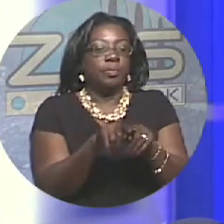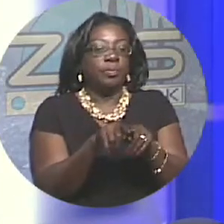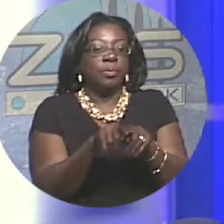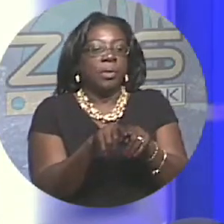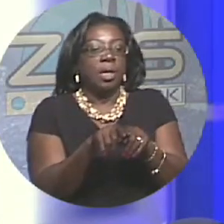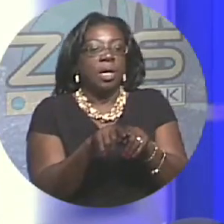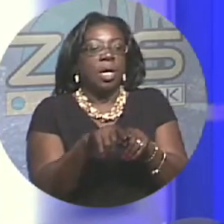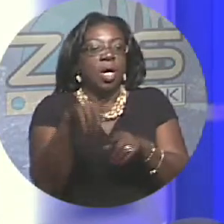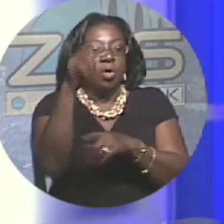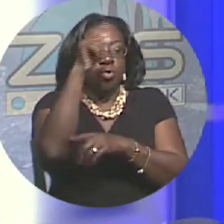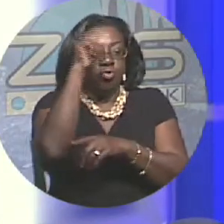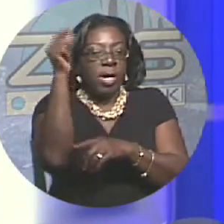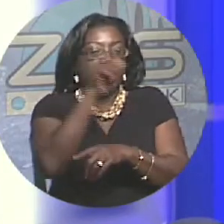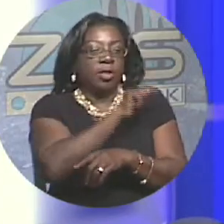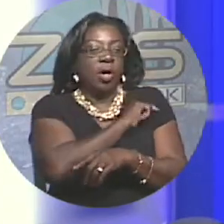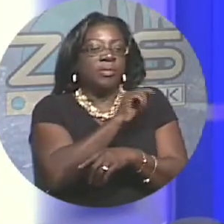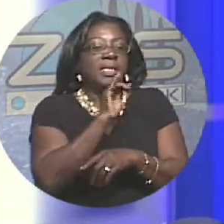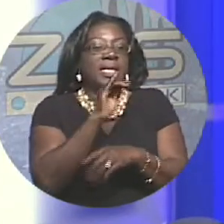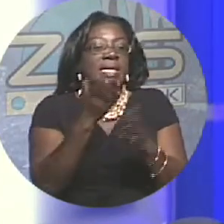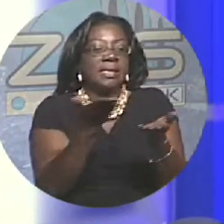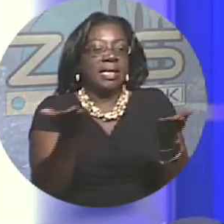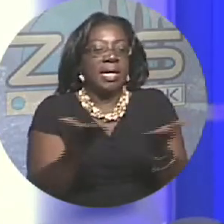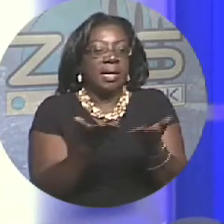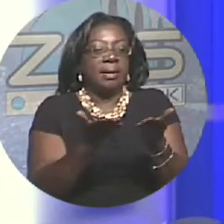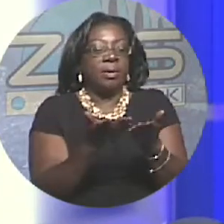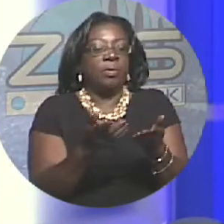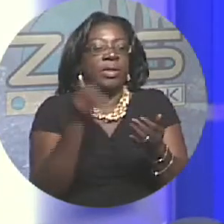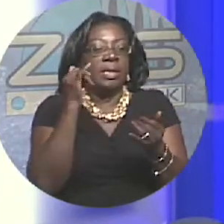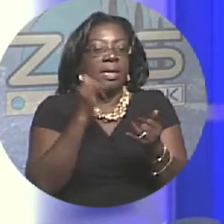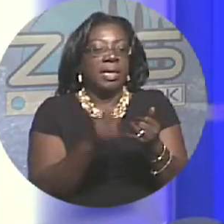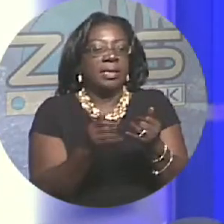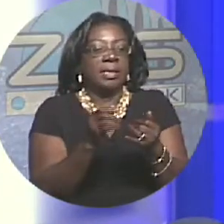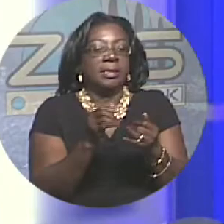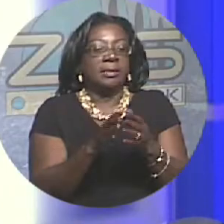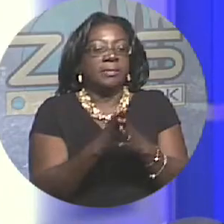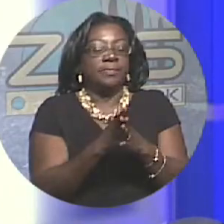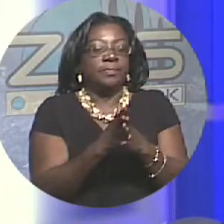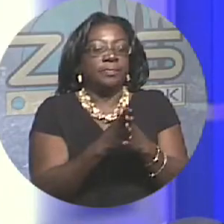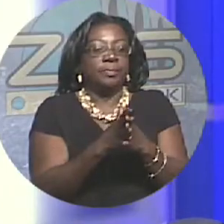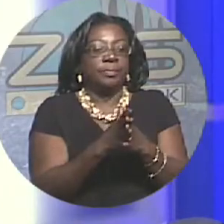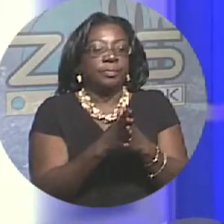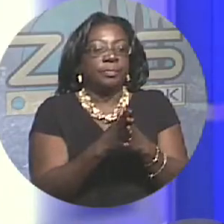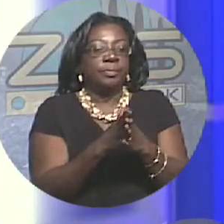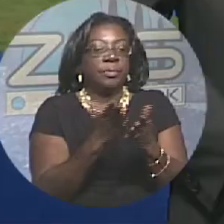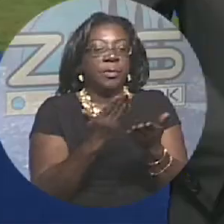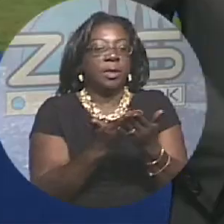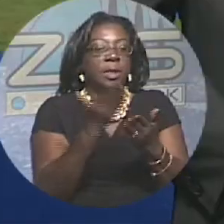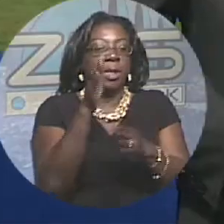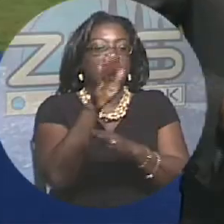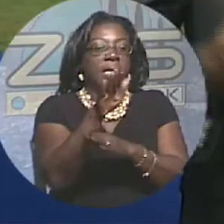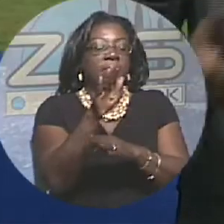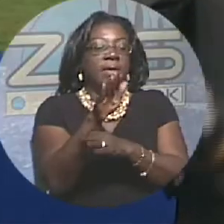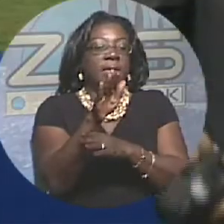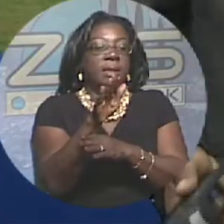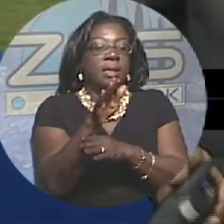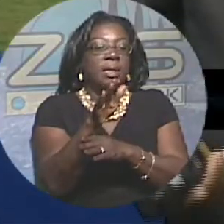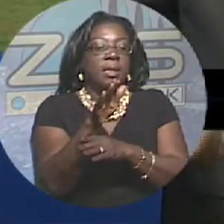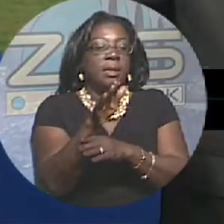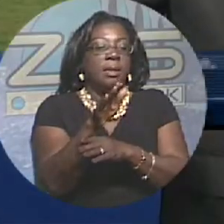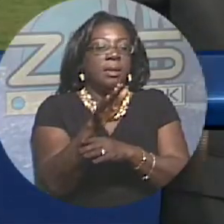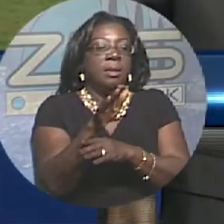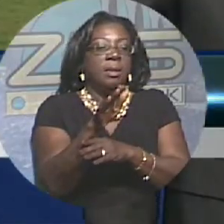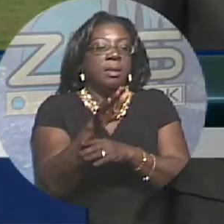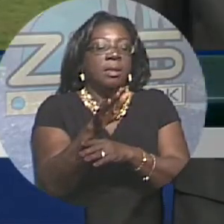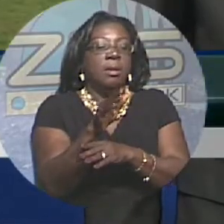Forecaster Greg Thompson joins us live in the Weather Center with the latest details on this system. Good evening, Greg. Yeah, good evening, C.S., and good evening, everybody.